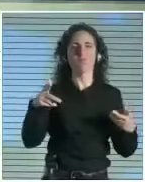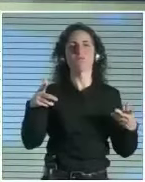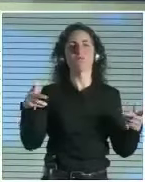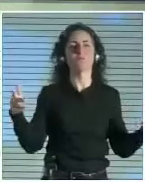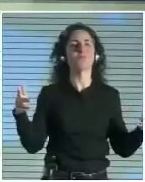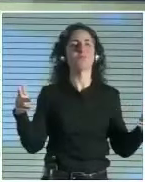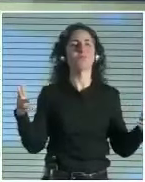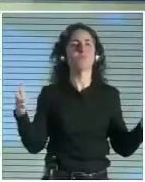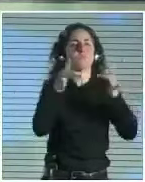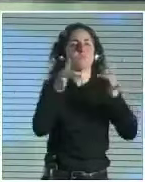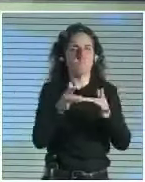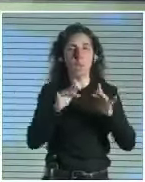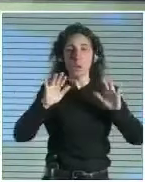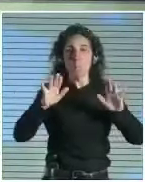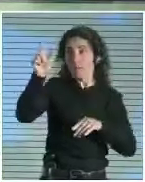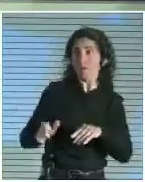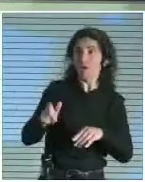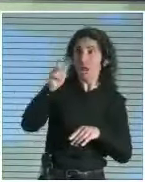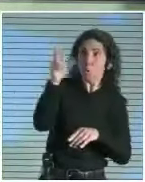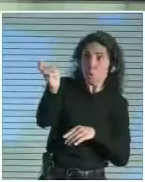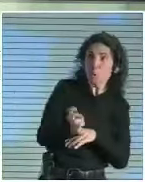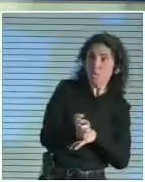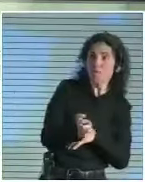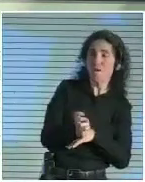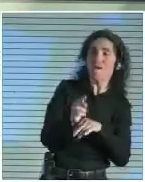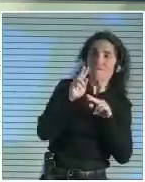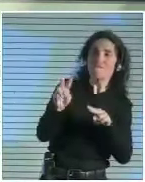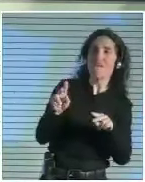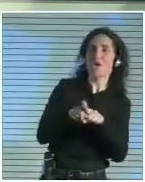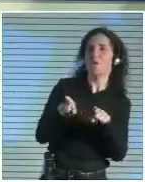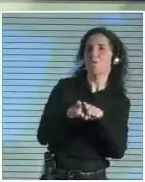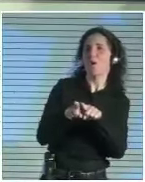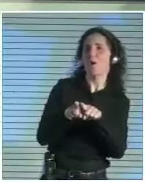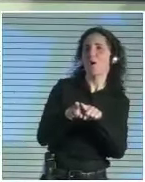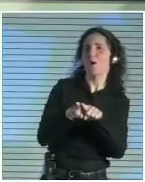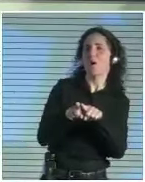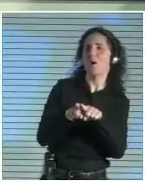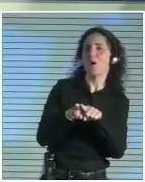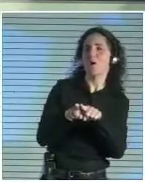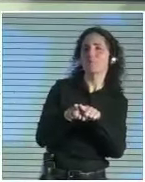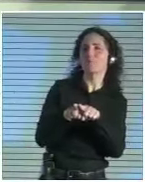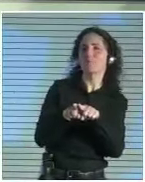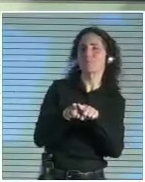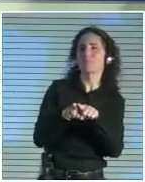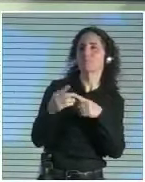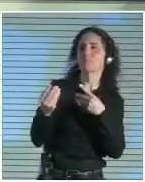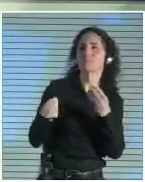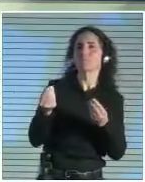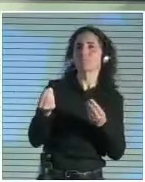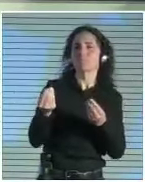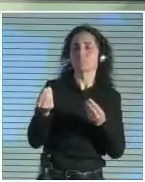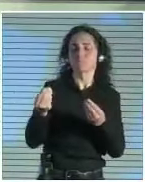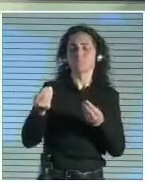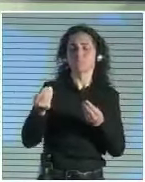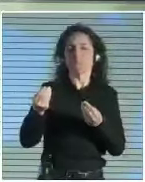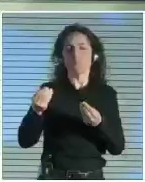tourism that I realized, oh, right, there's this whole connection and they should be speaking to each other. There are certain municipalities that do it really